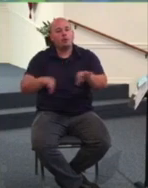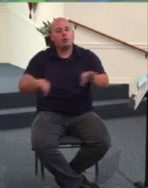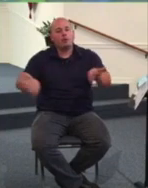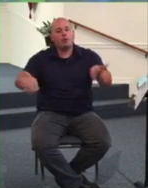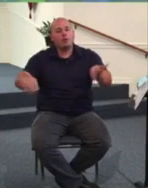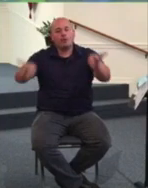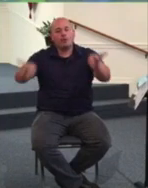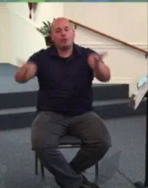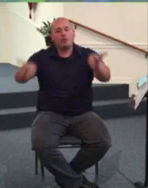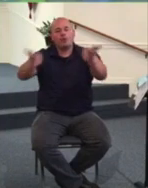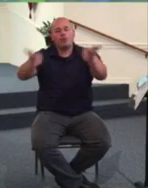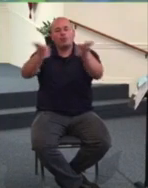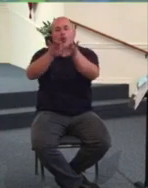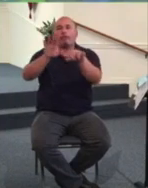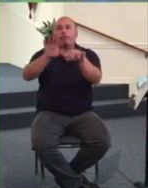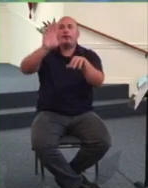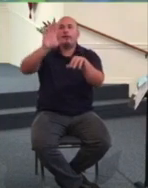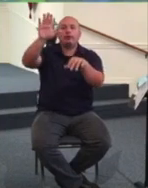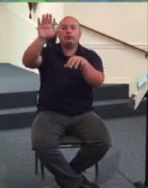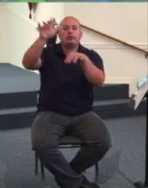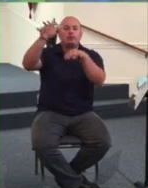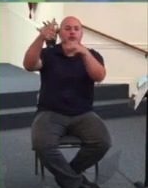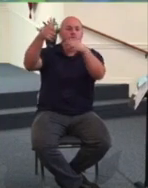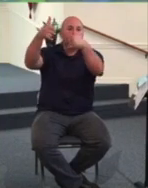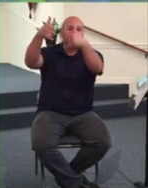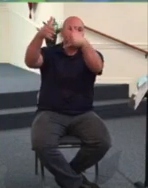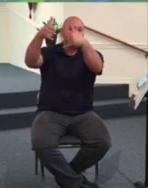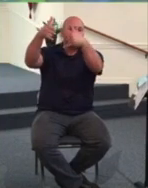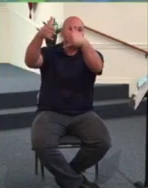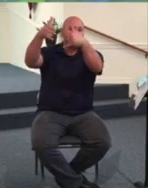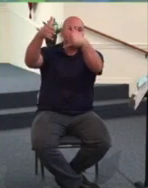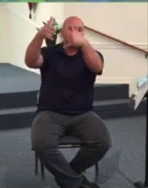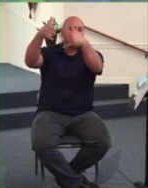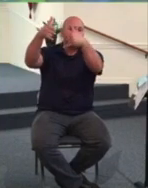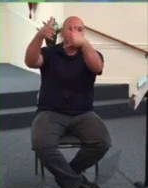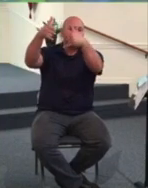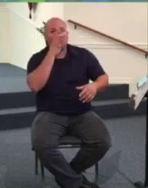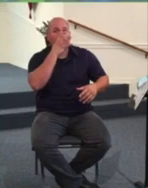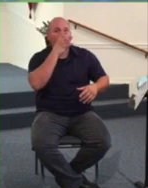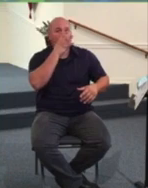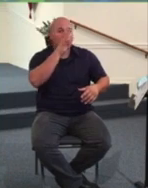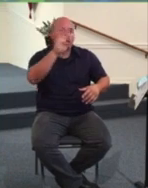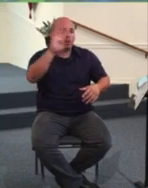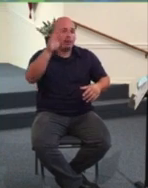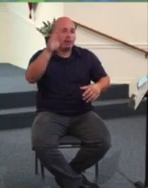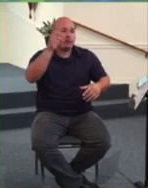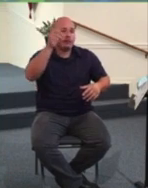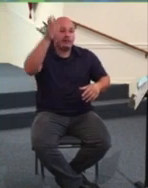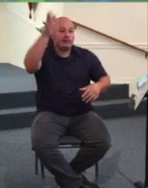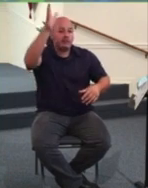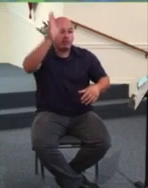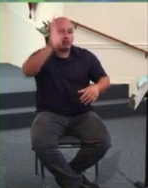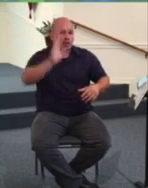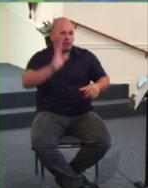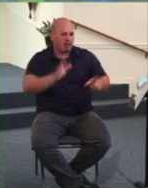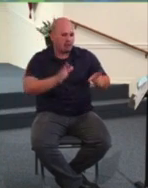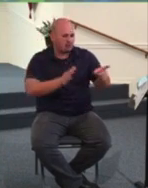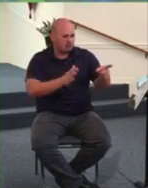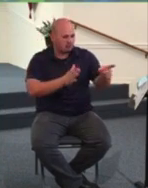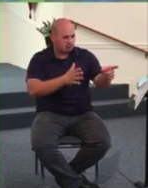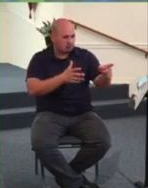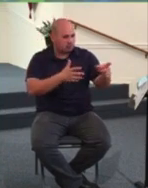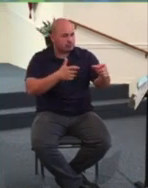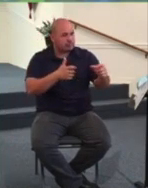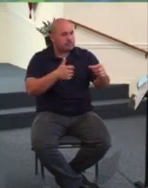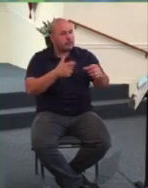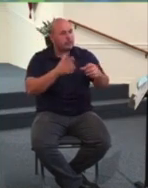for you. But woe to the person who turns away from God to gain human approval, like the false prophets